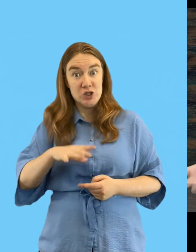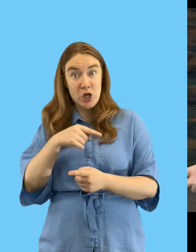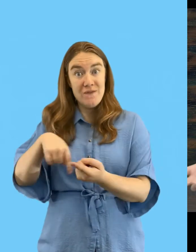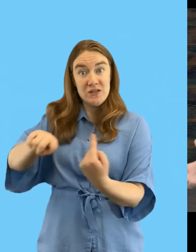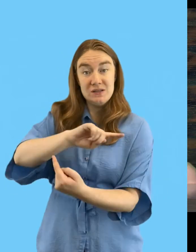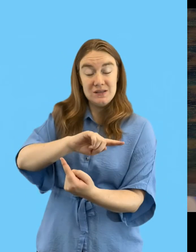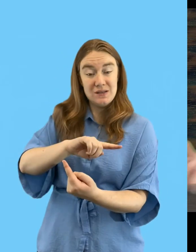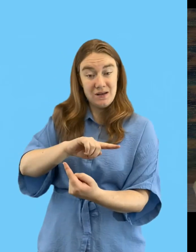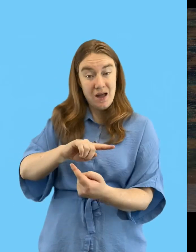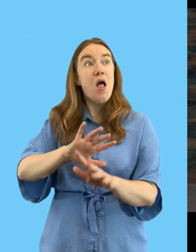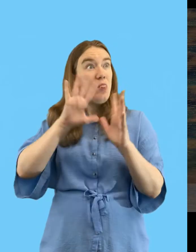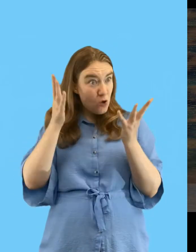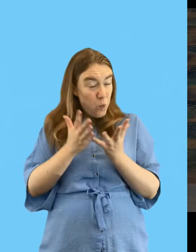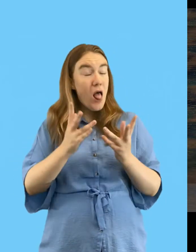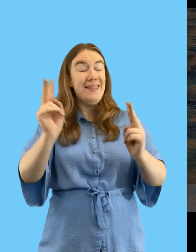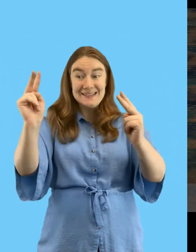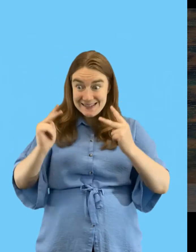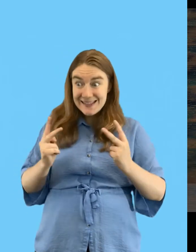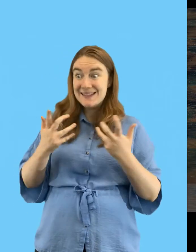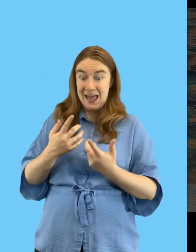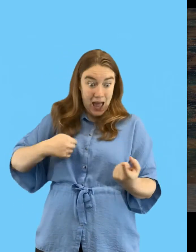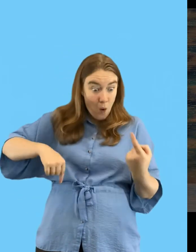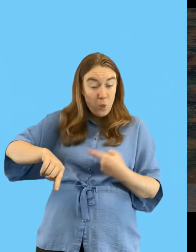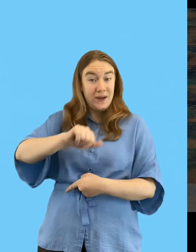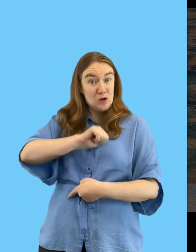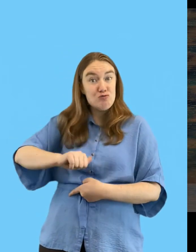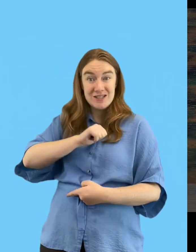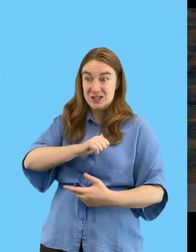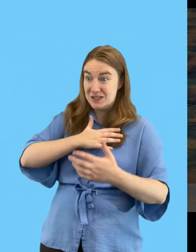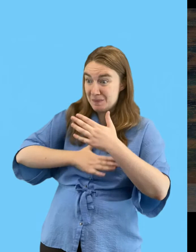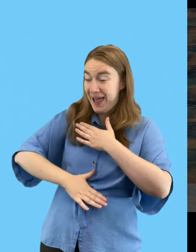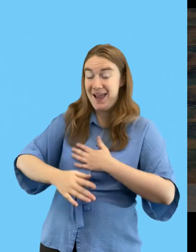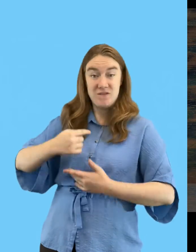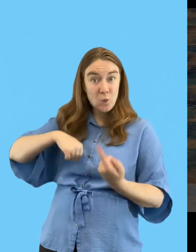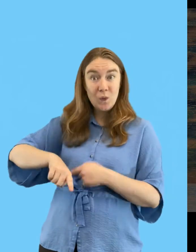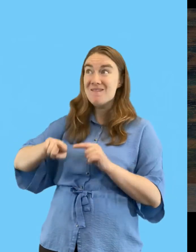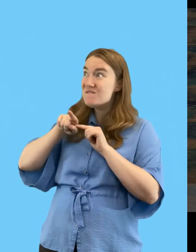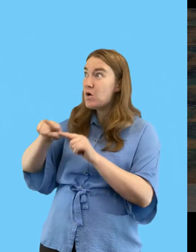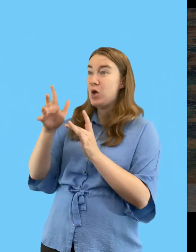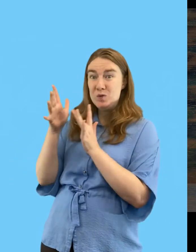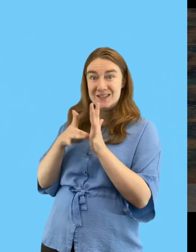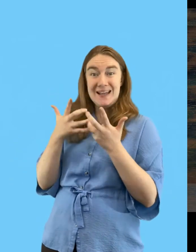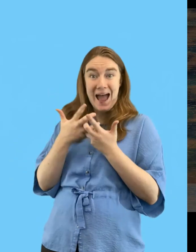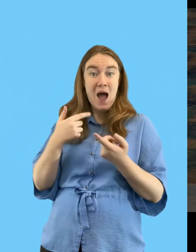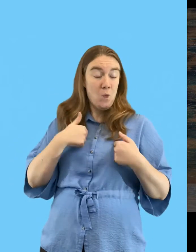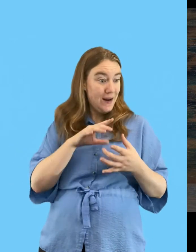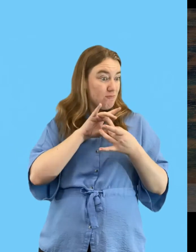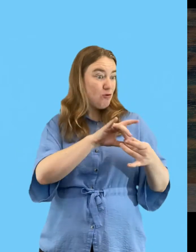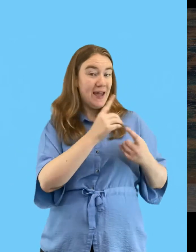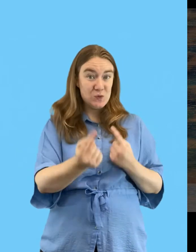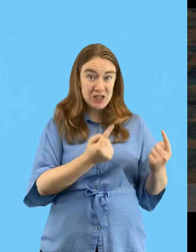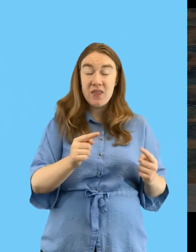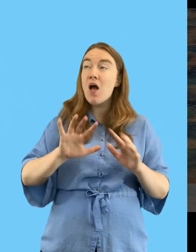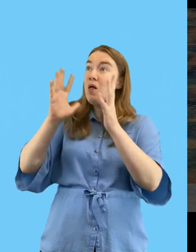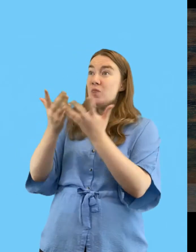that the world sees how we as Christians, how we as followers of Jesus relate to each other. The world